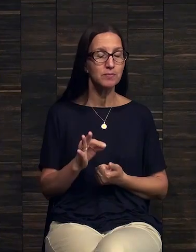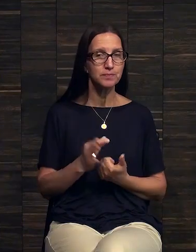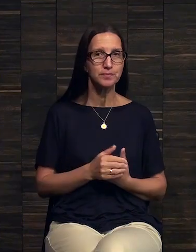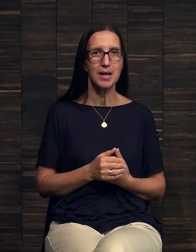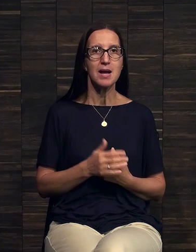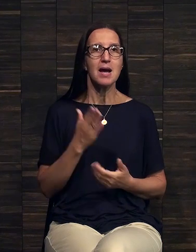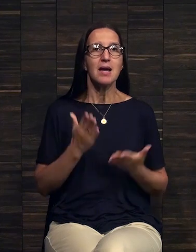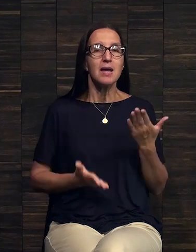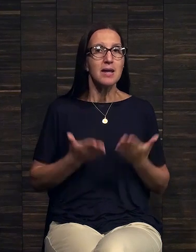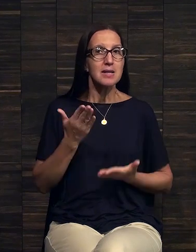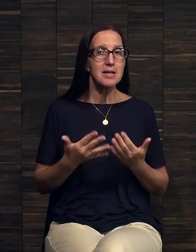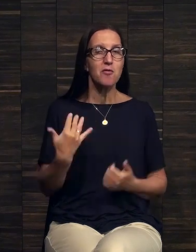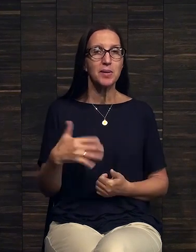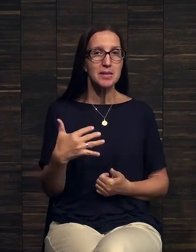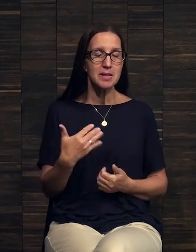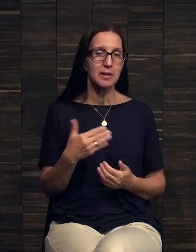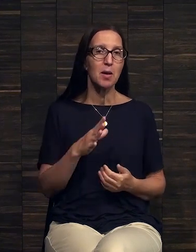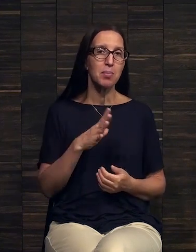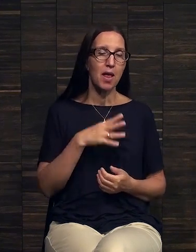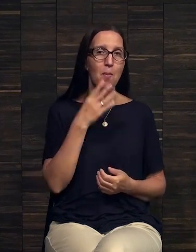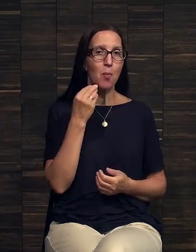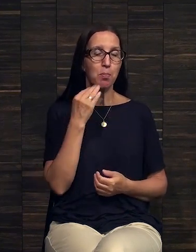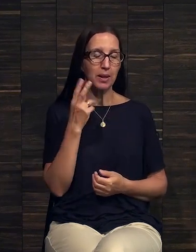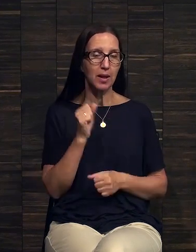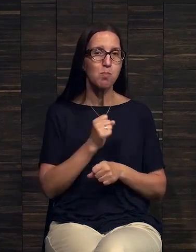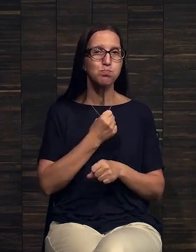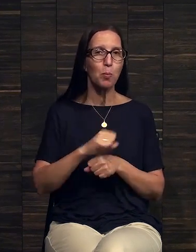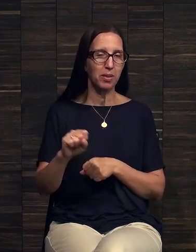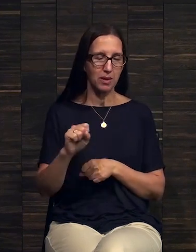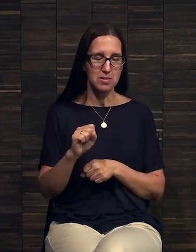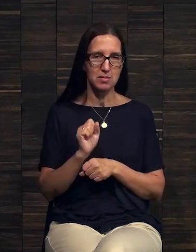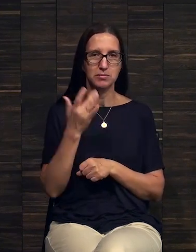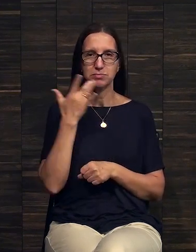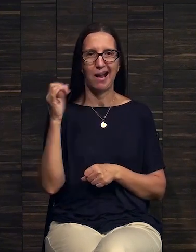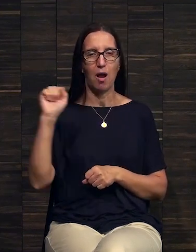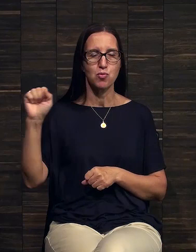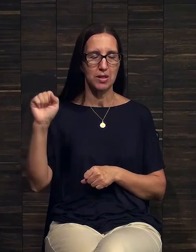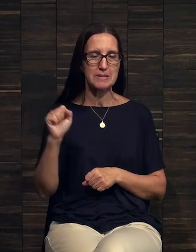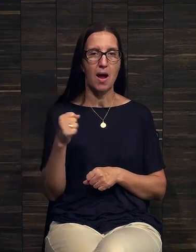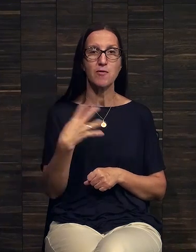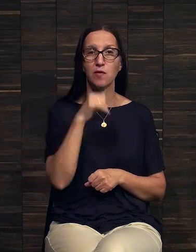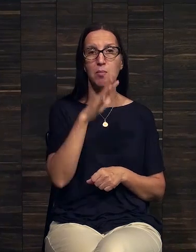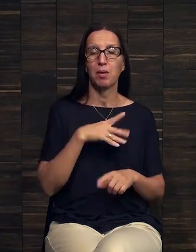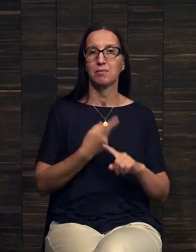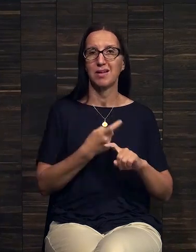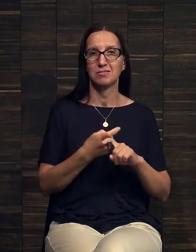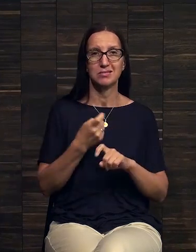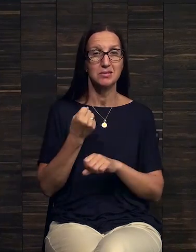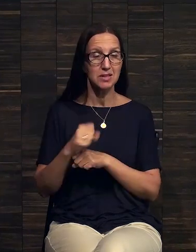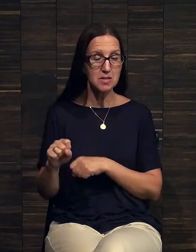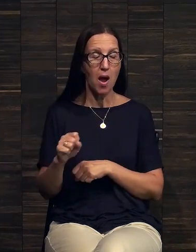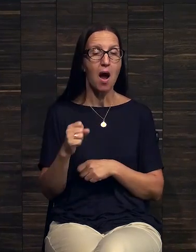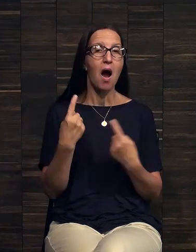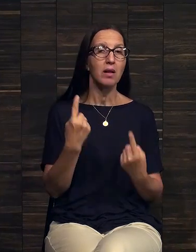U.S. history is shown in this cover page. The 50s, they tried to defeat communists in